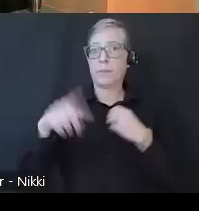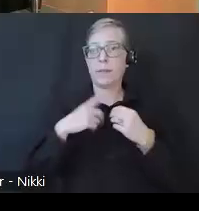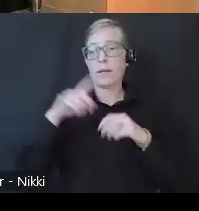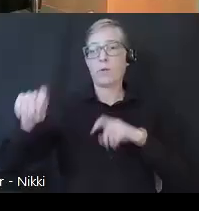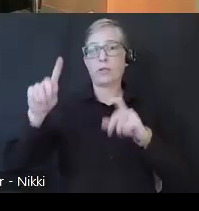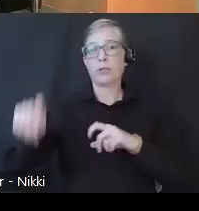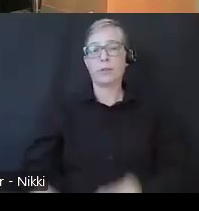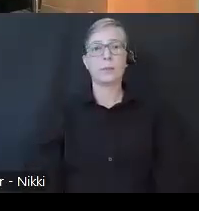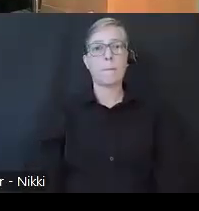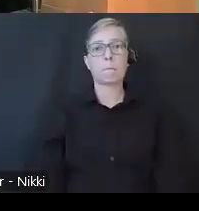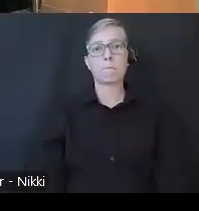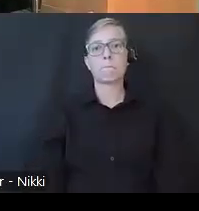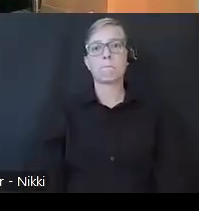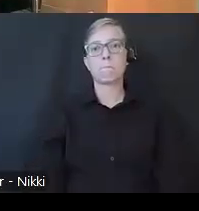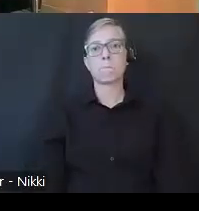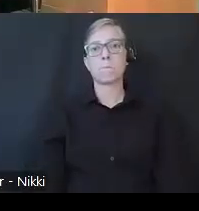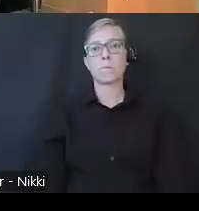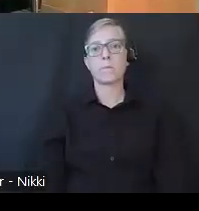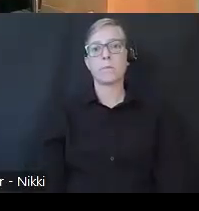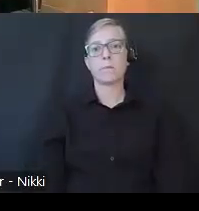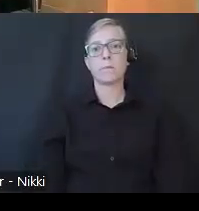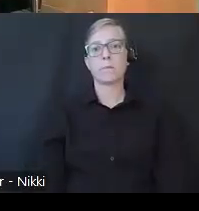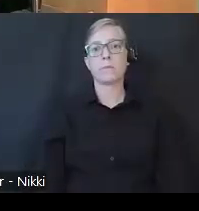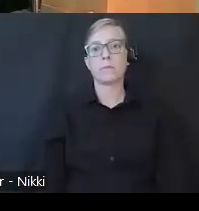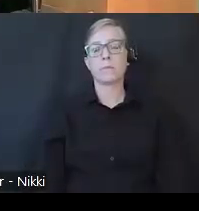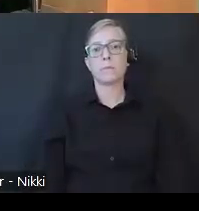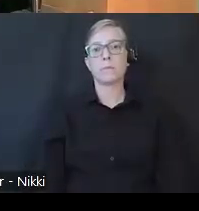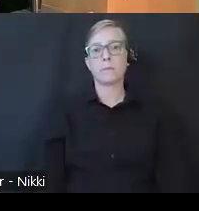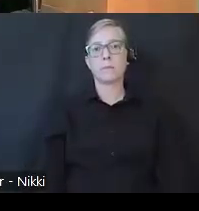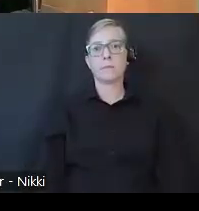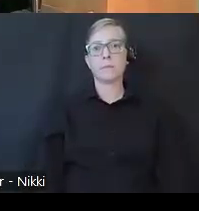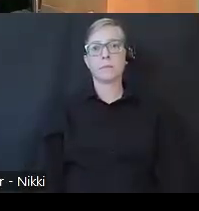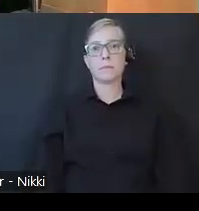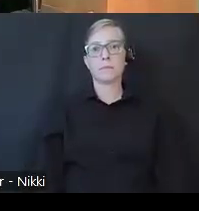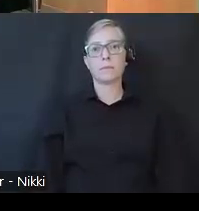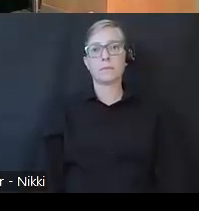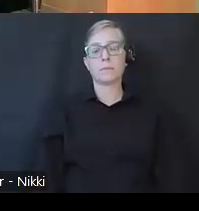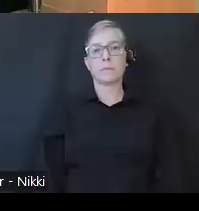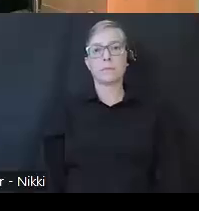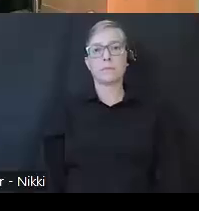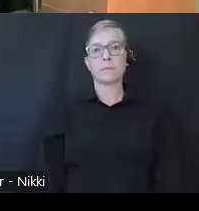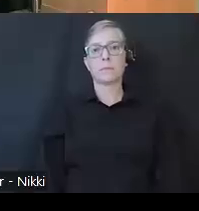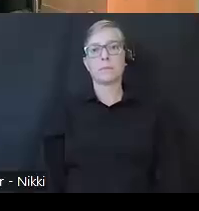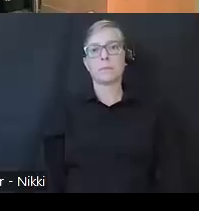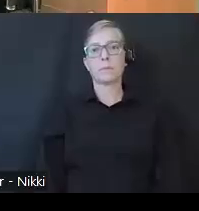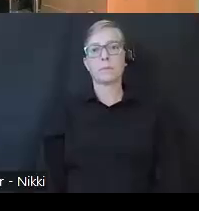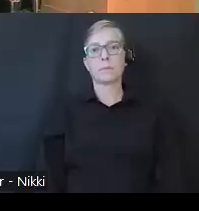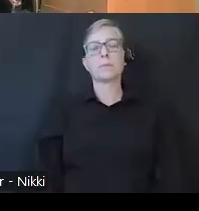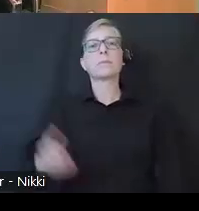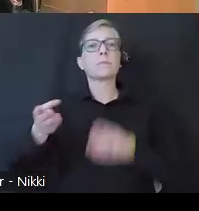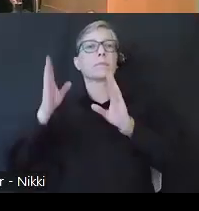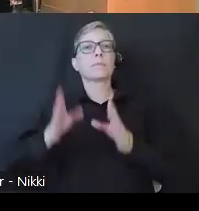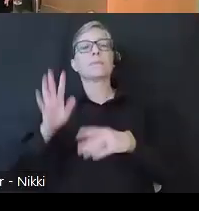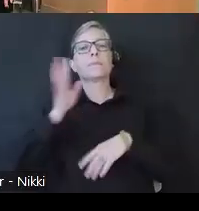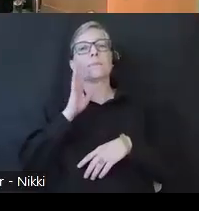Oh, okay, Julie. It's not on. Okay. Oh, yeah, I guess it is. Hi, Judy.